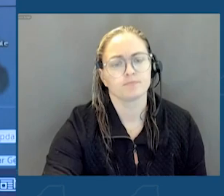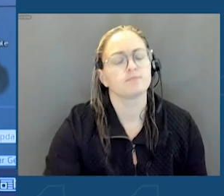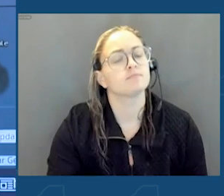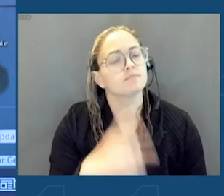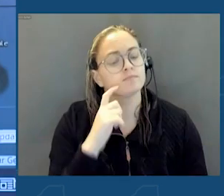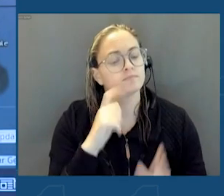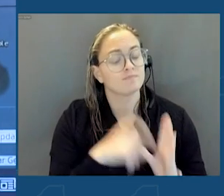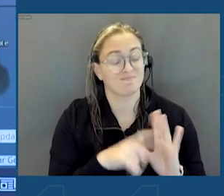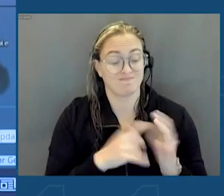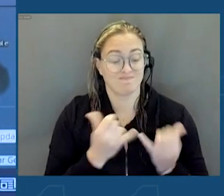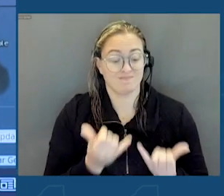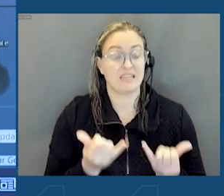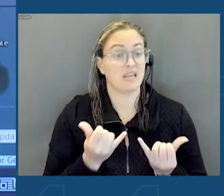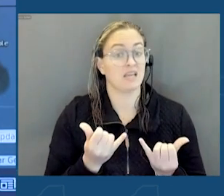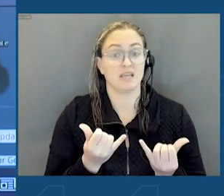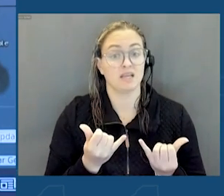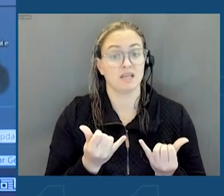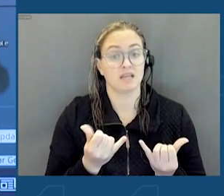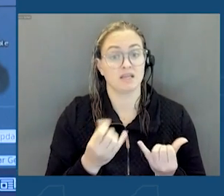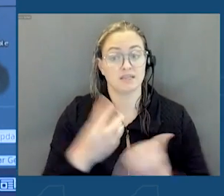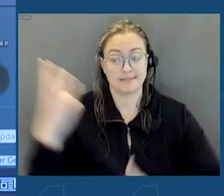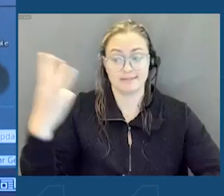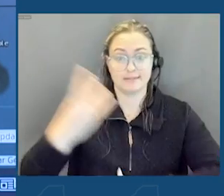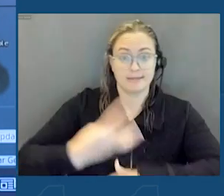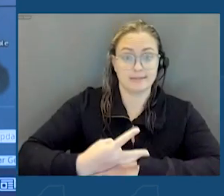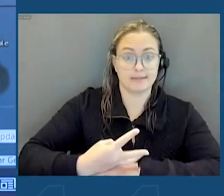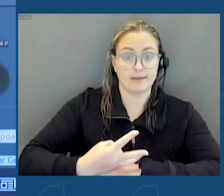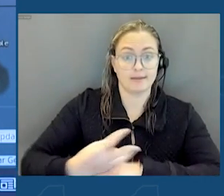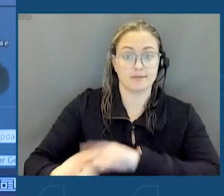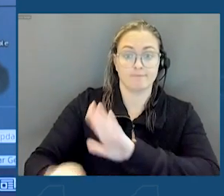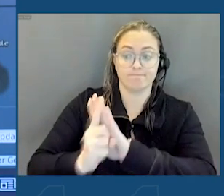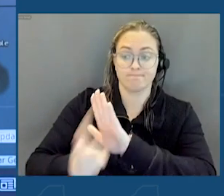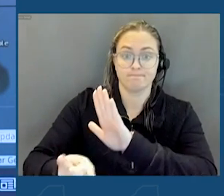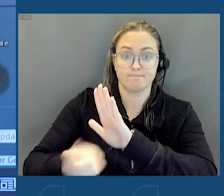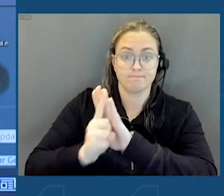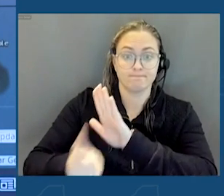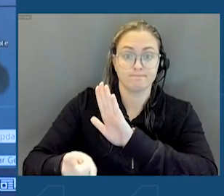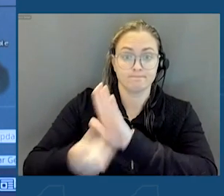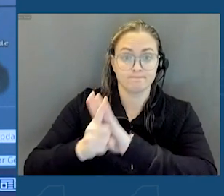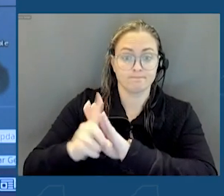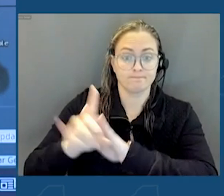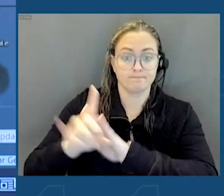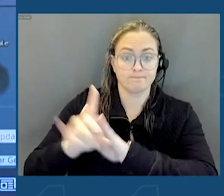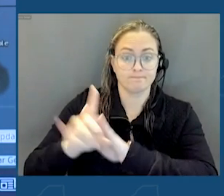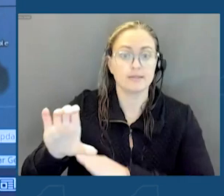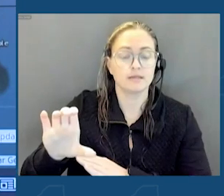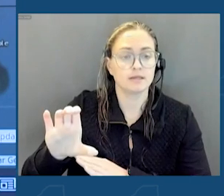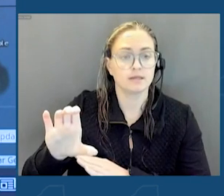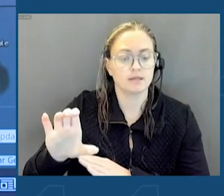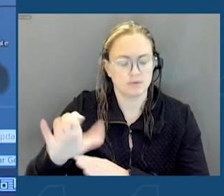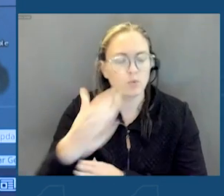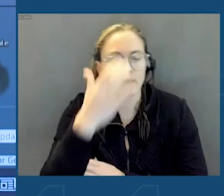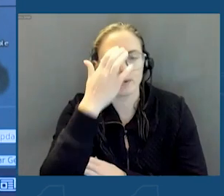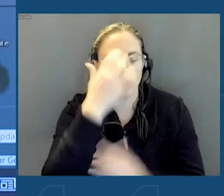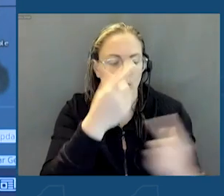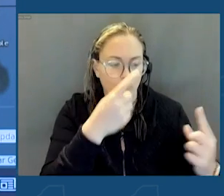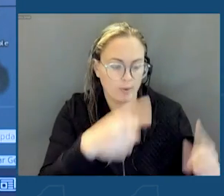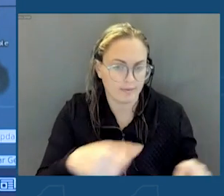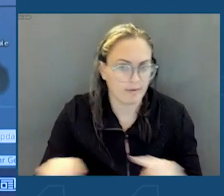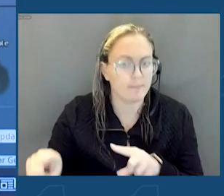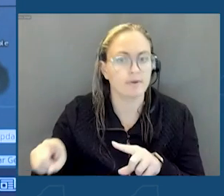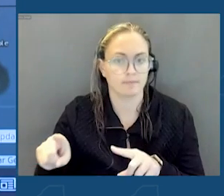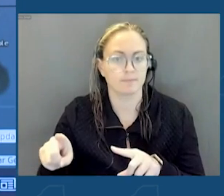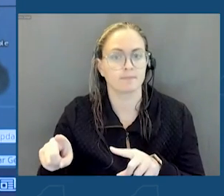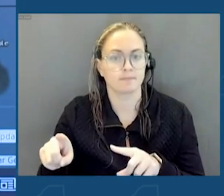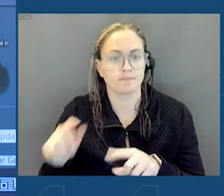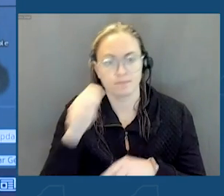even today, after 6 days of notifications coming out from DEC, that people are aware that this is happening, that's, this is